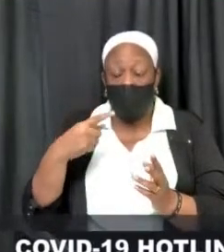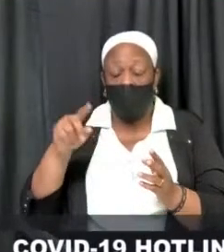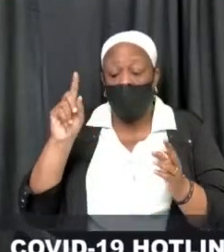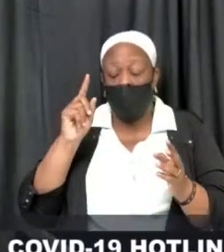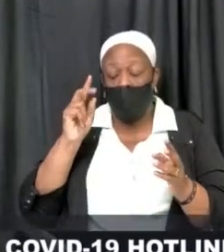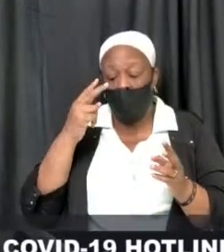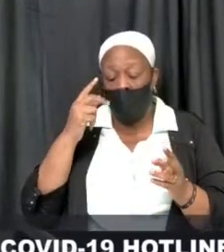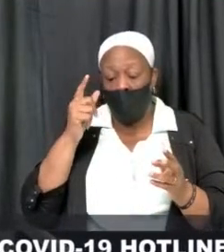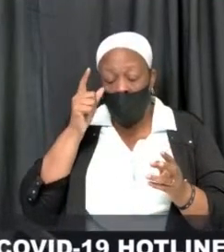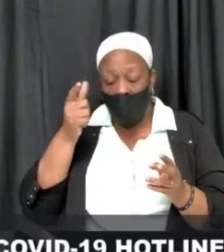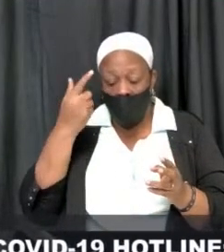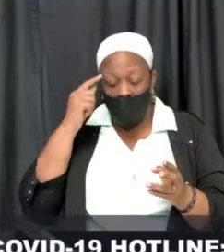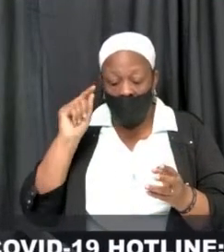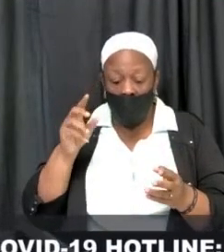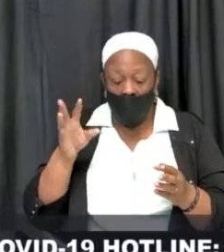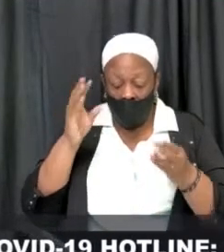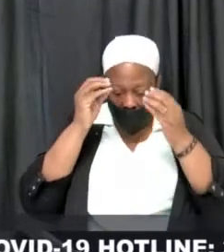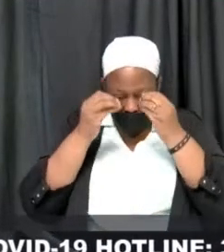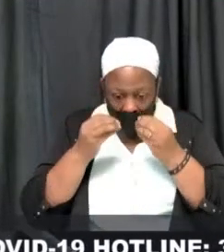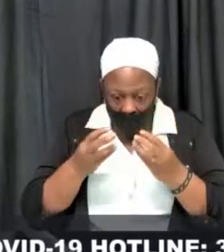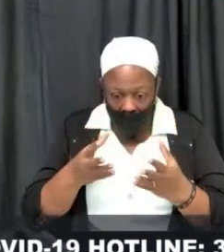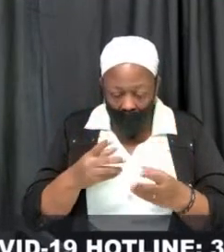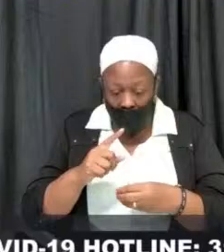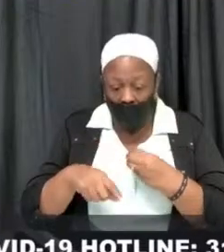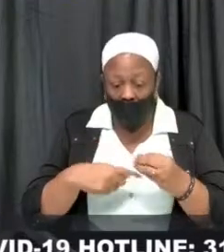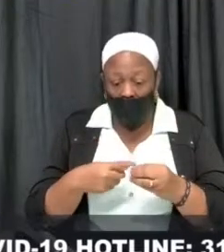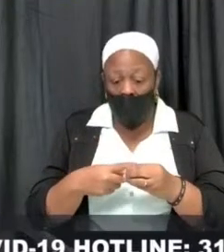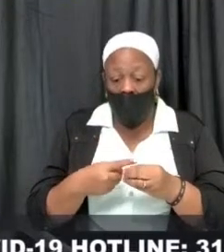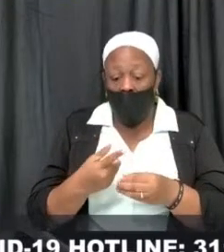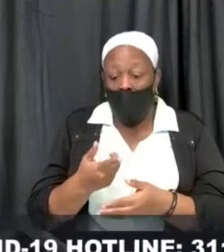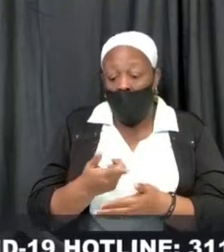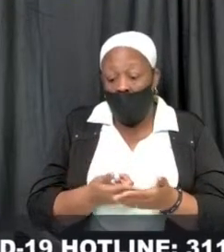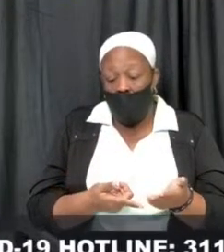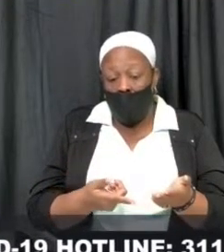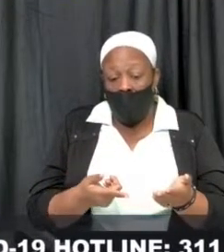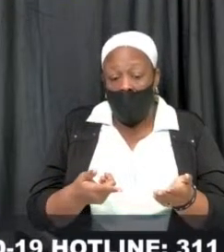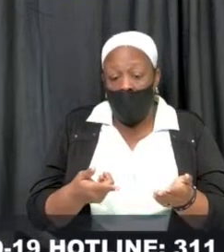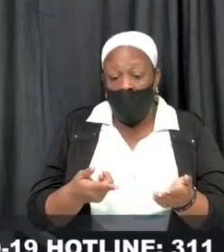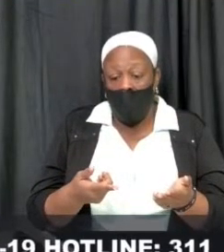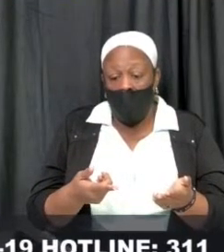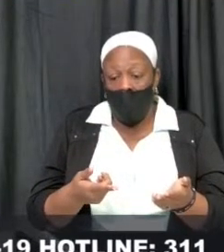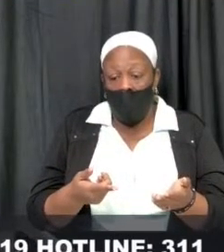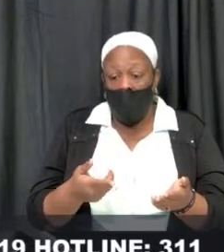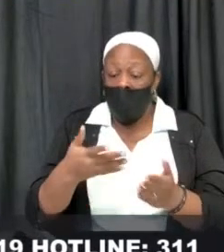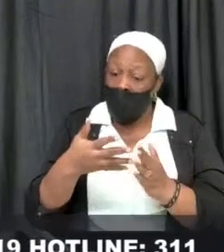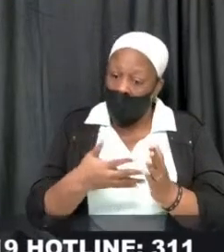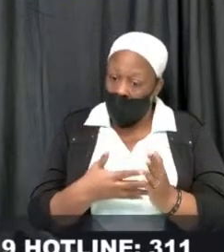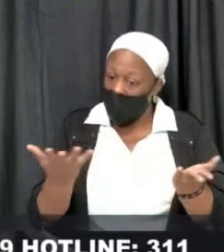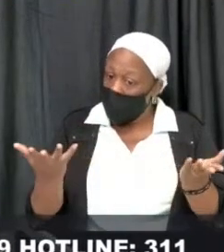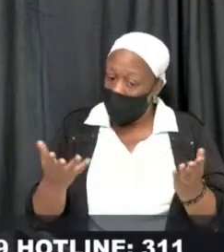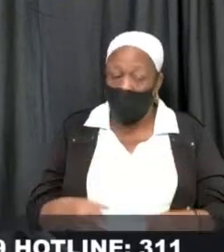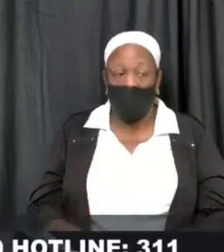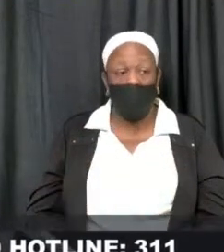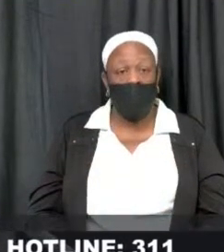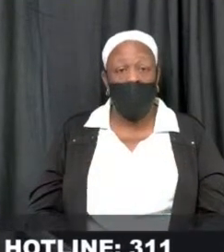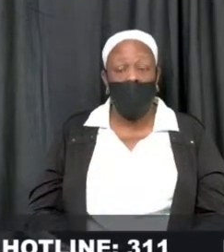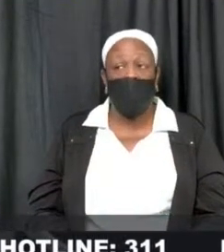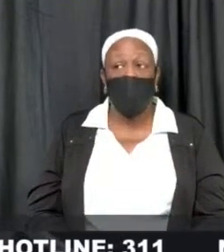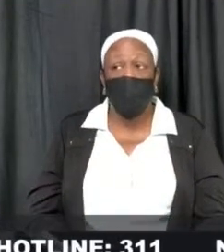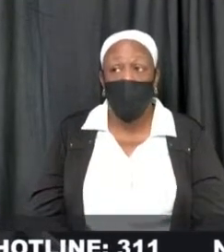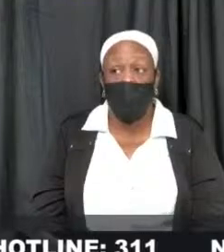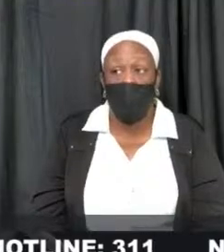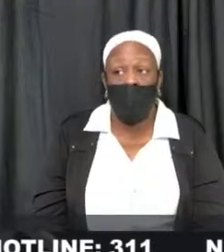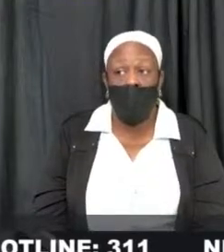research. That is what that foundation is all about. The second